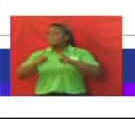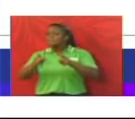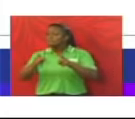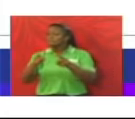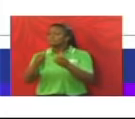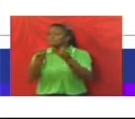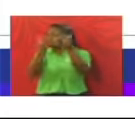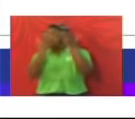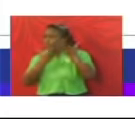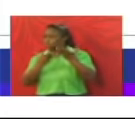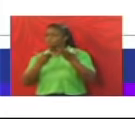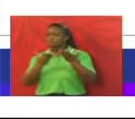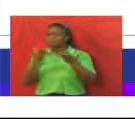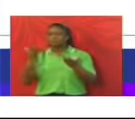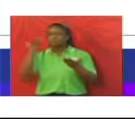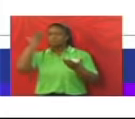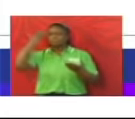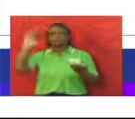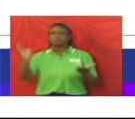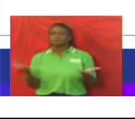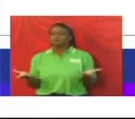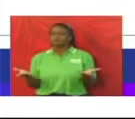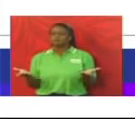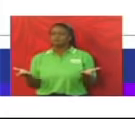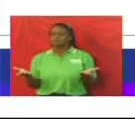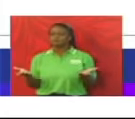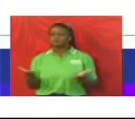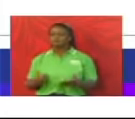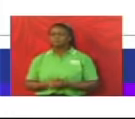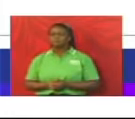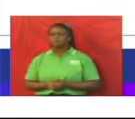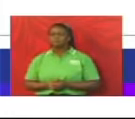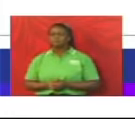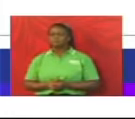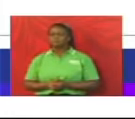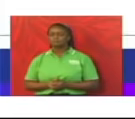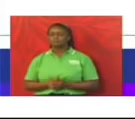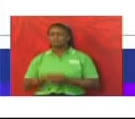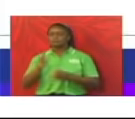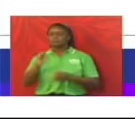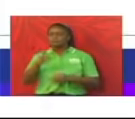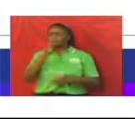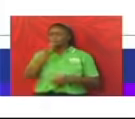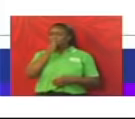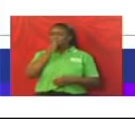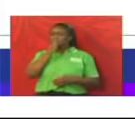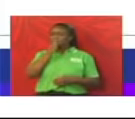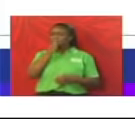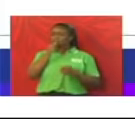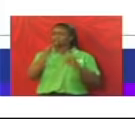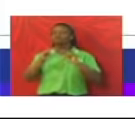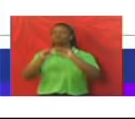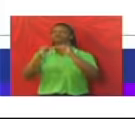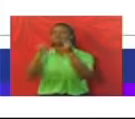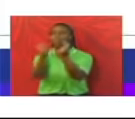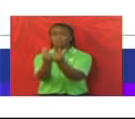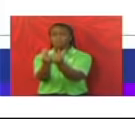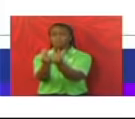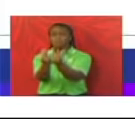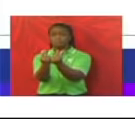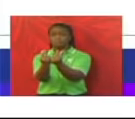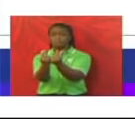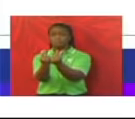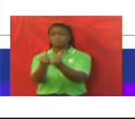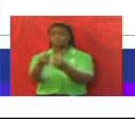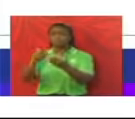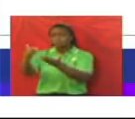VAERS TT specifies that it's a private organization collecting data regarding reactions or